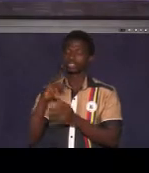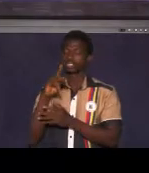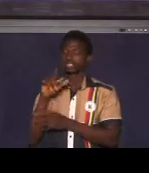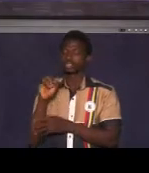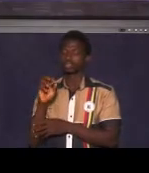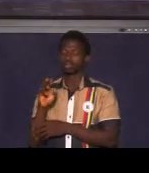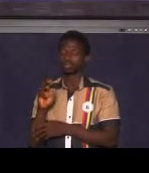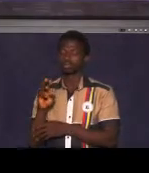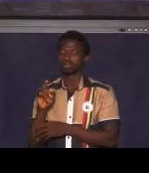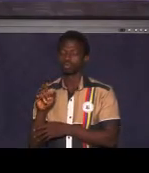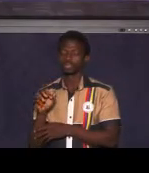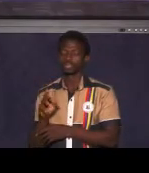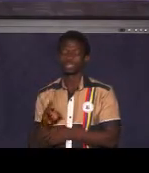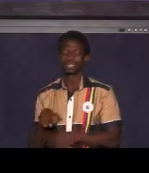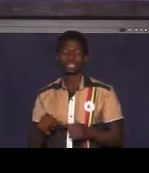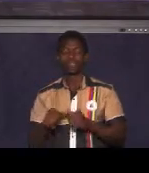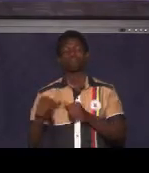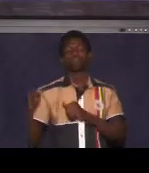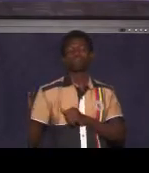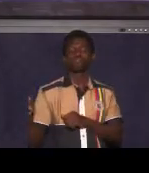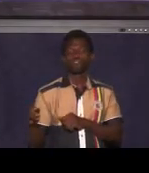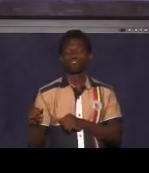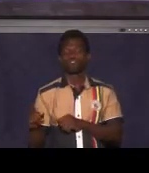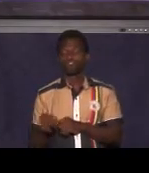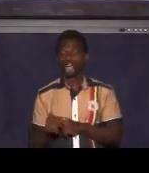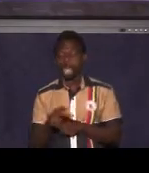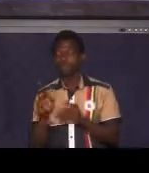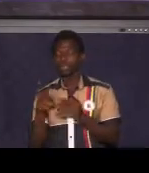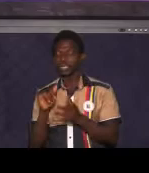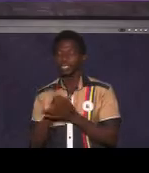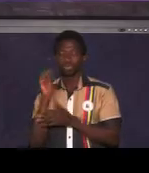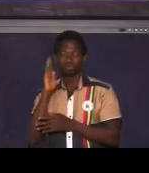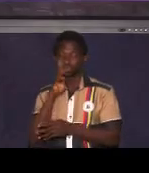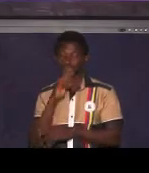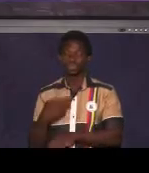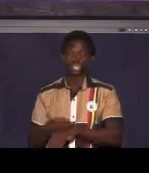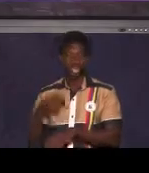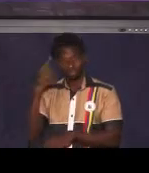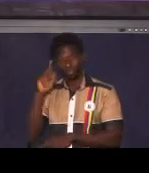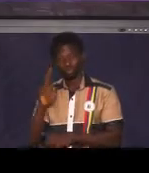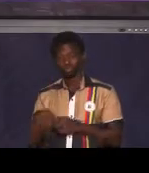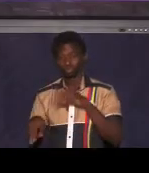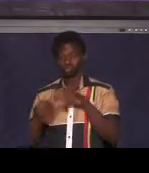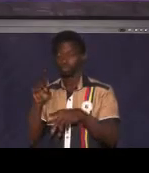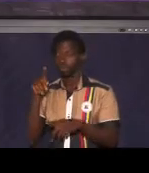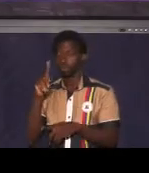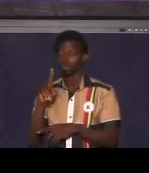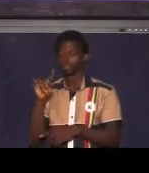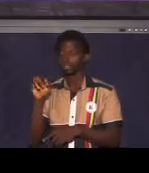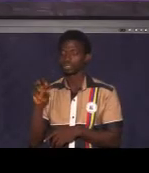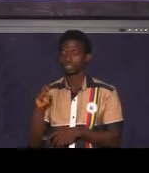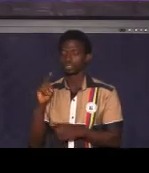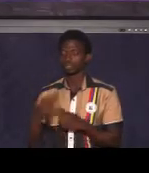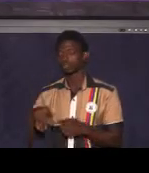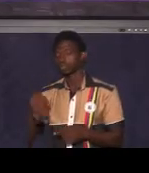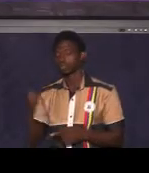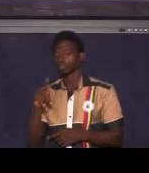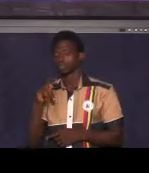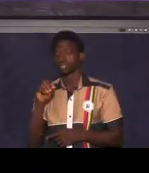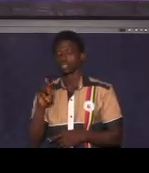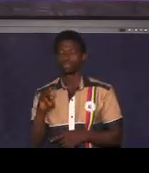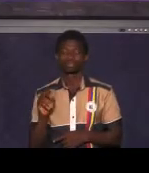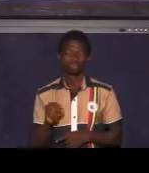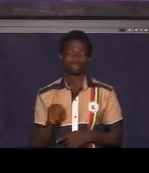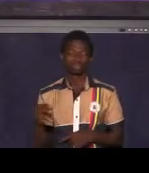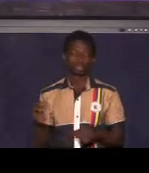in kilometers. Farther distances that is going to be difficult for you to walk. So one town to another town, perhaps when you taking